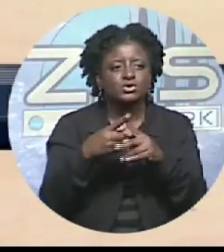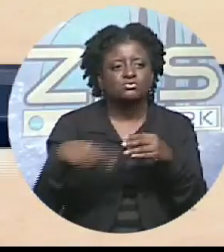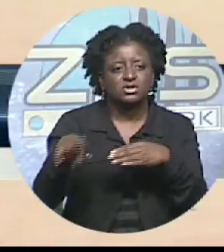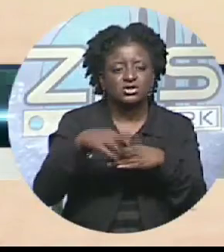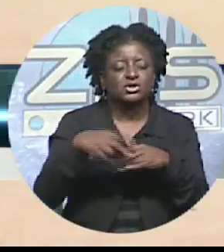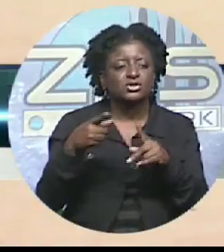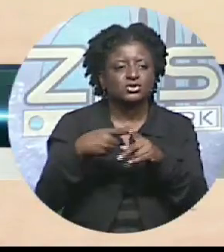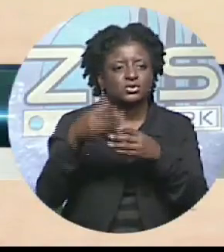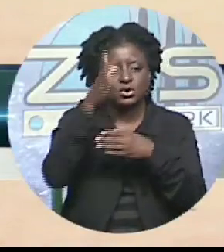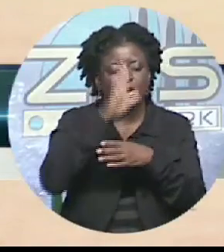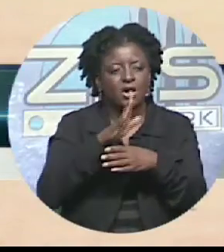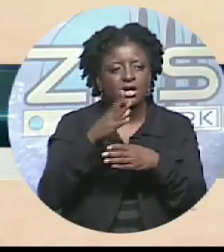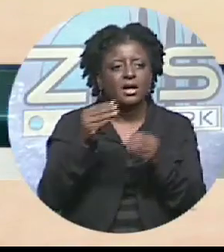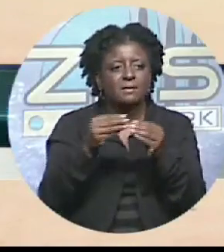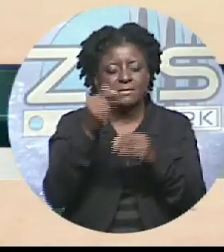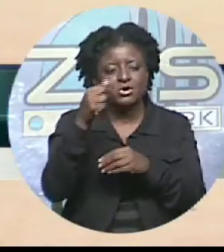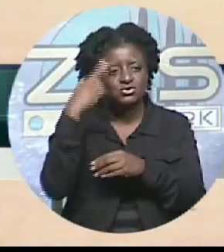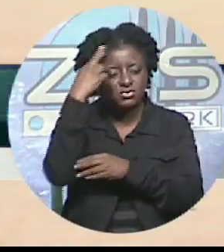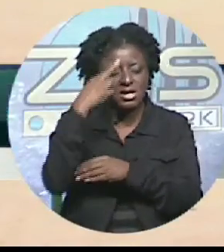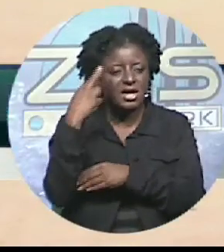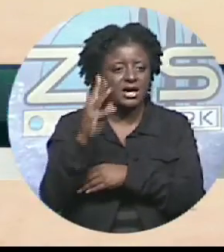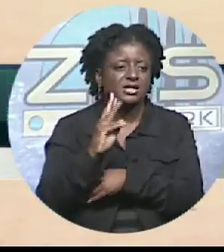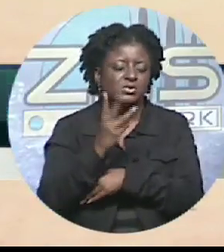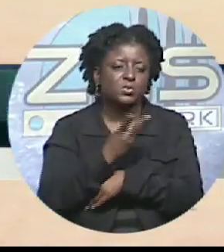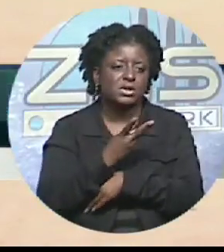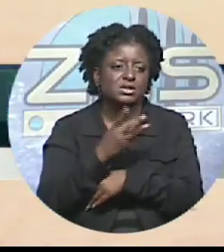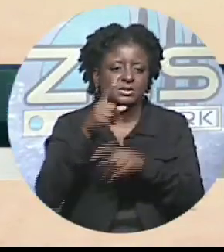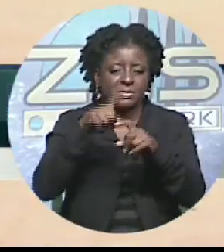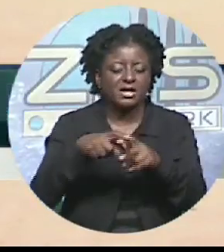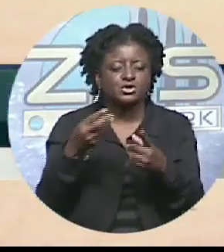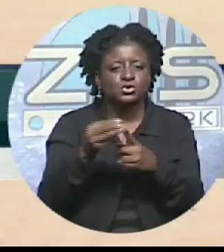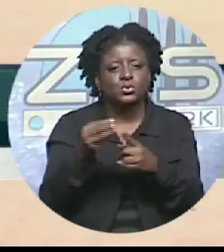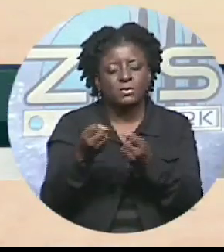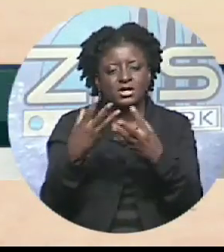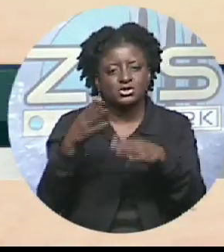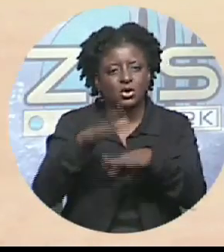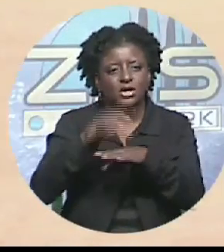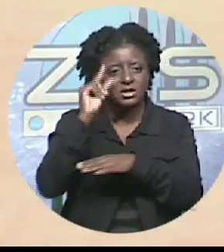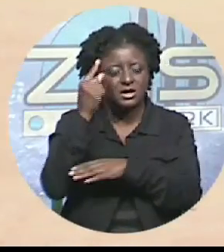too heavily on the government for help that we should do ourselves. Bria Branon, ZNS Network News.